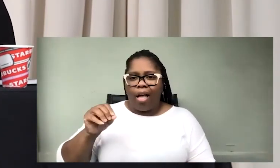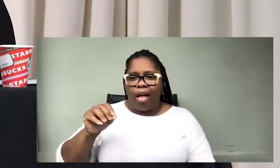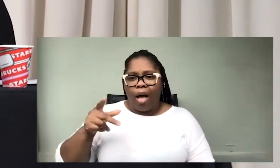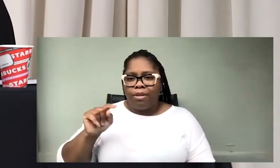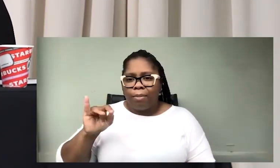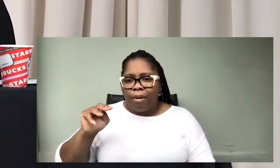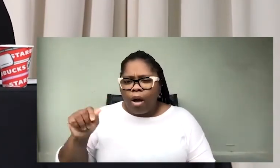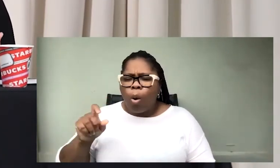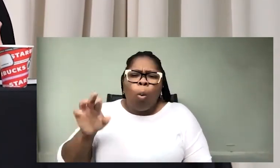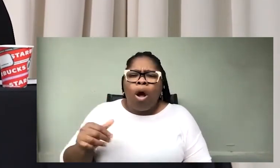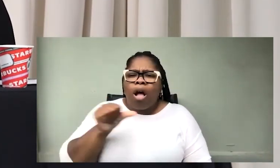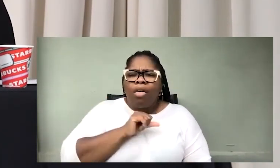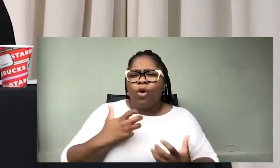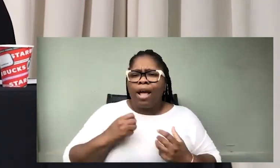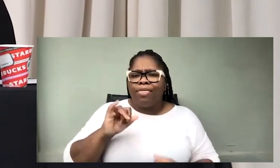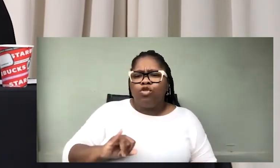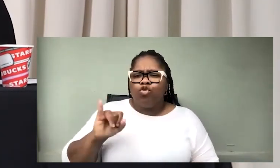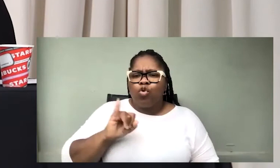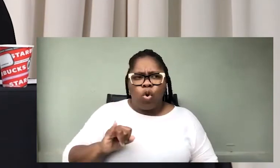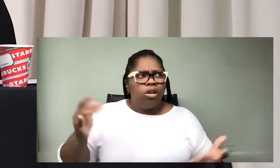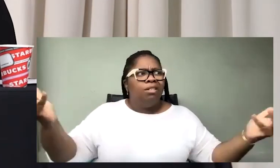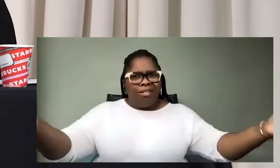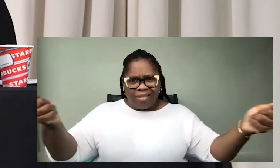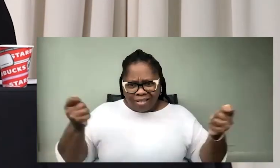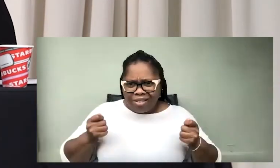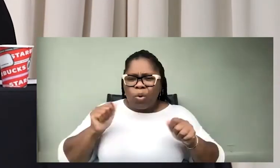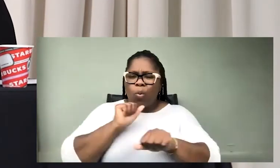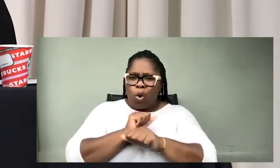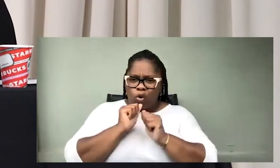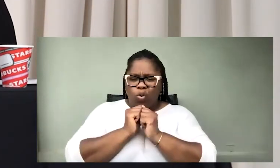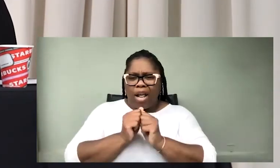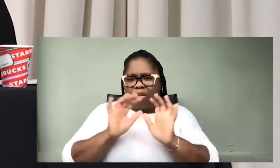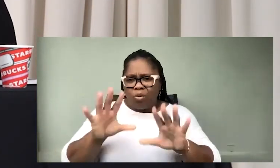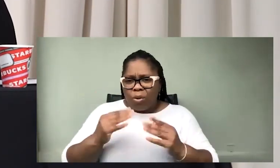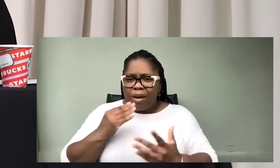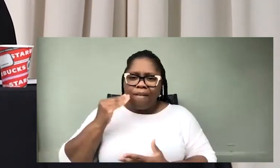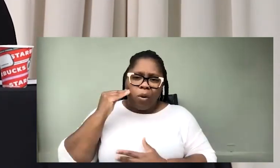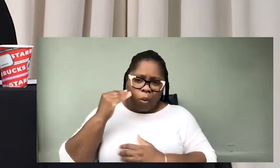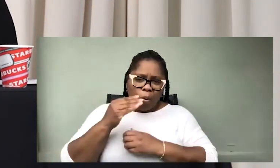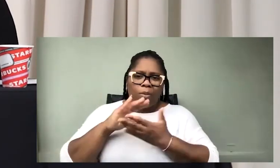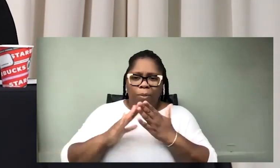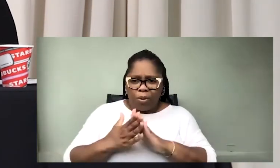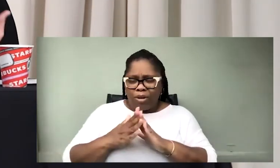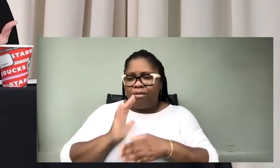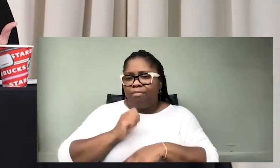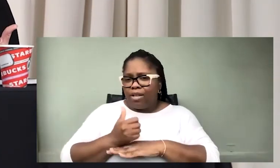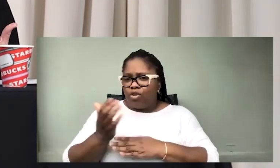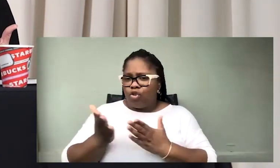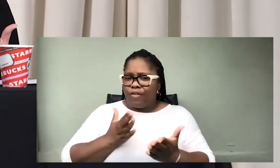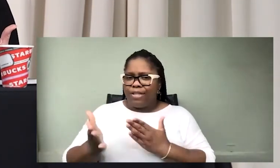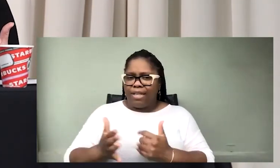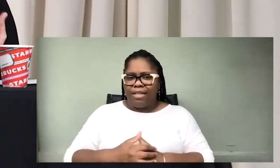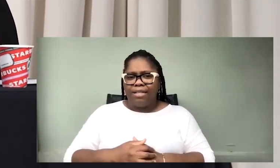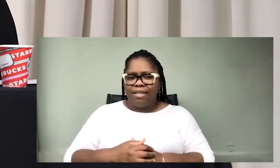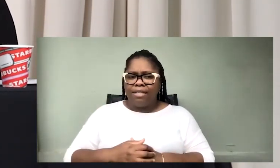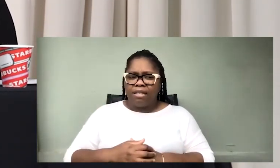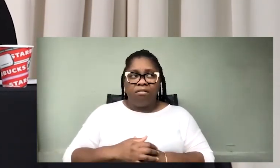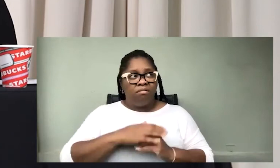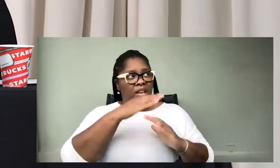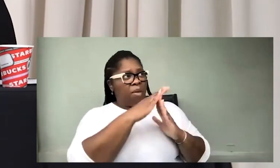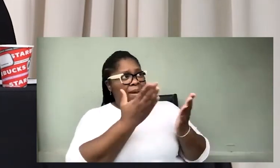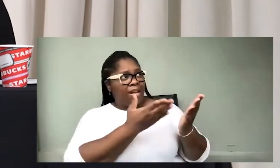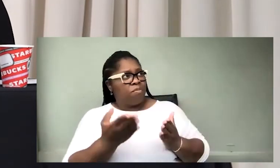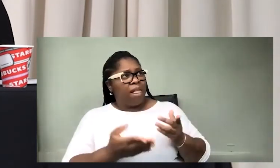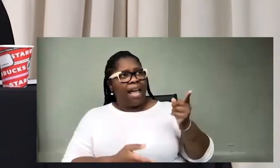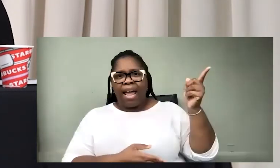health plans to be able to work together to provide those home and community-based services, because much of the master plan talks